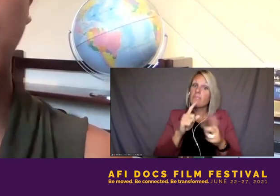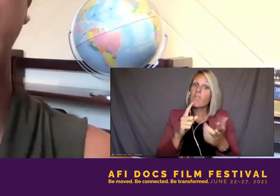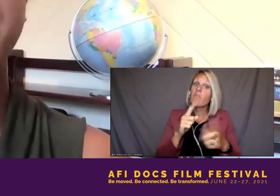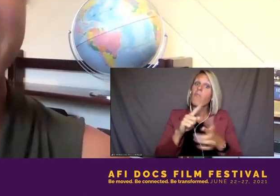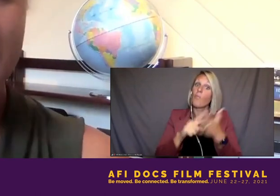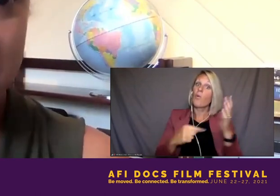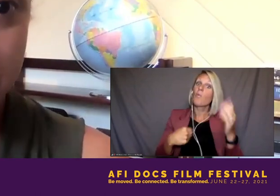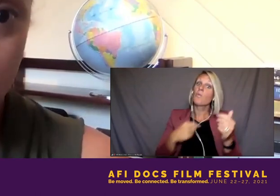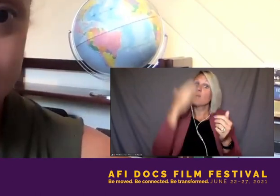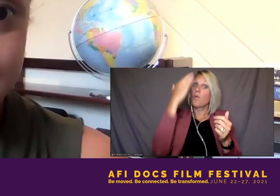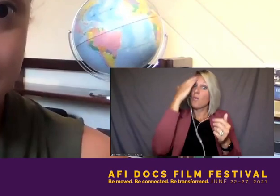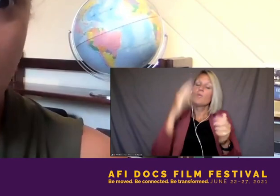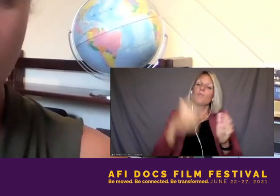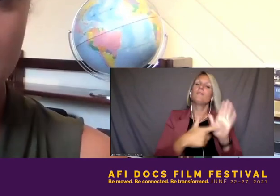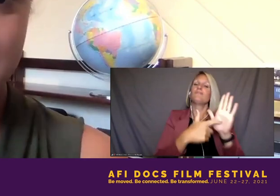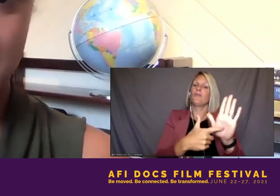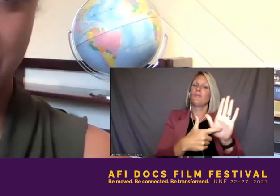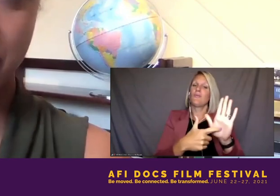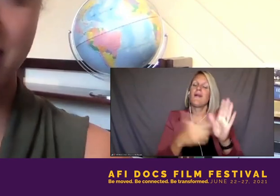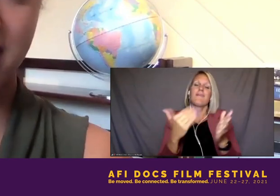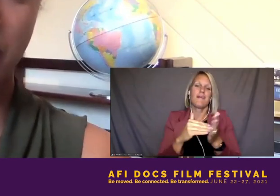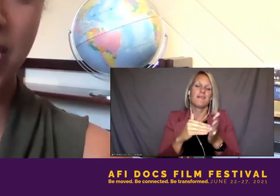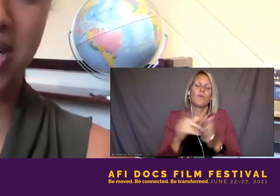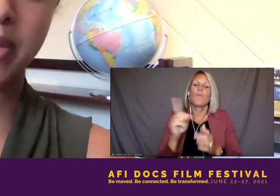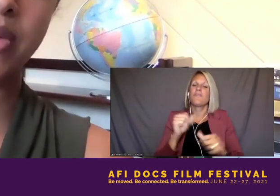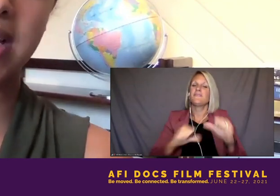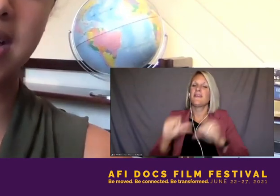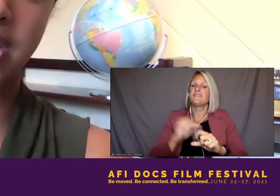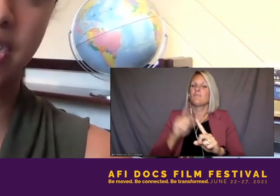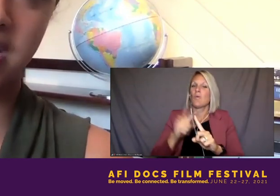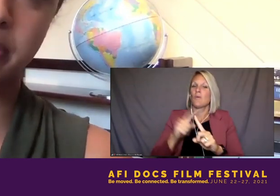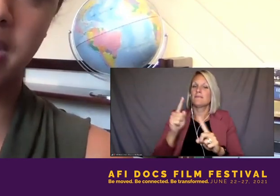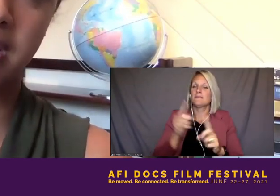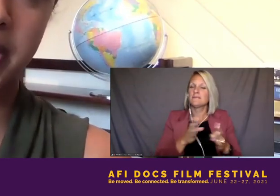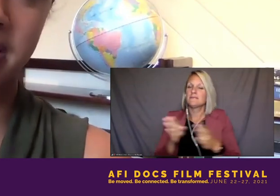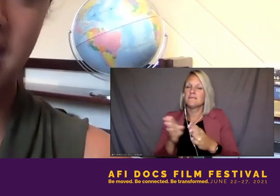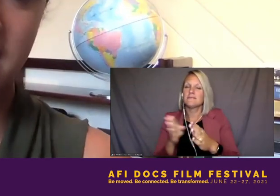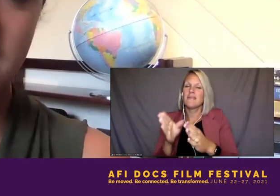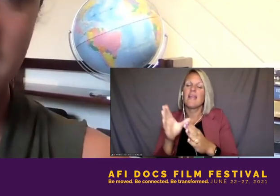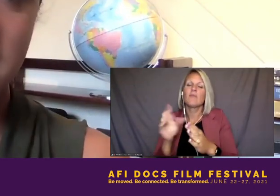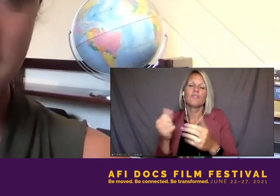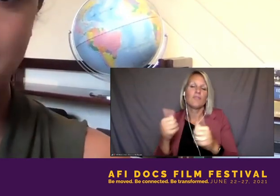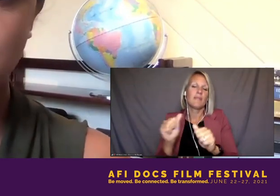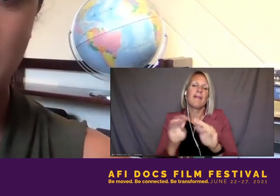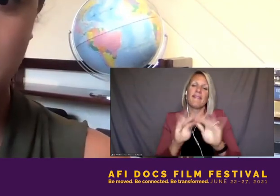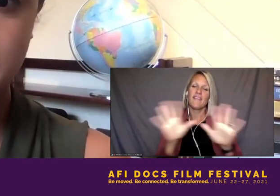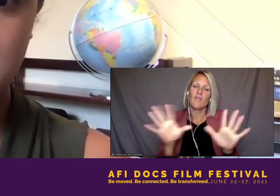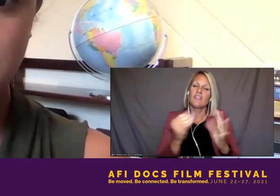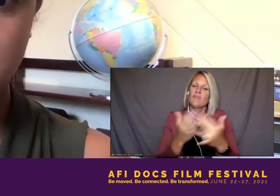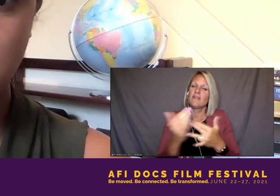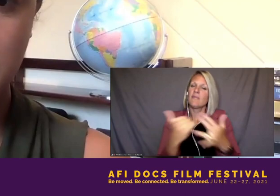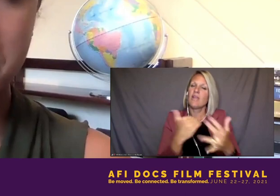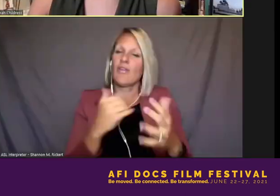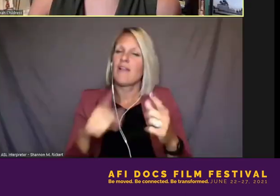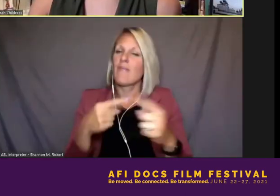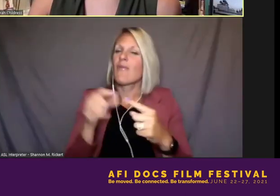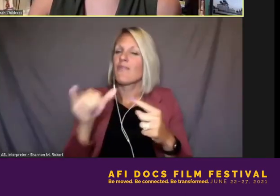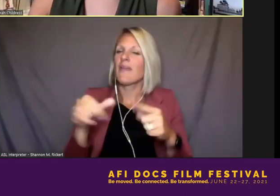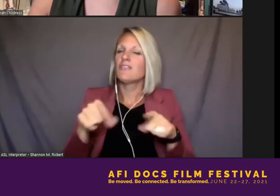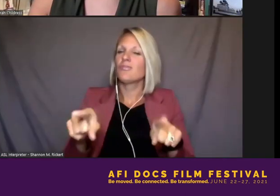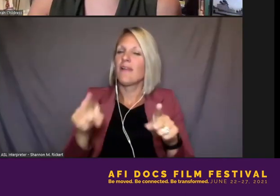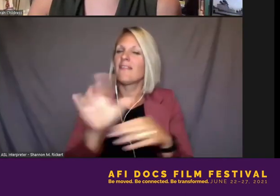likelihood, where the science points, according to experts. And we tried to be really clear and transparent about that throughout the film and reporting.